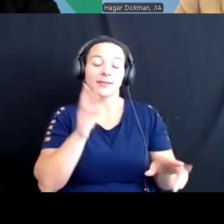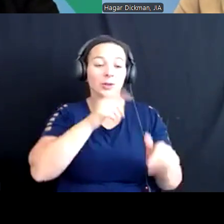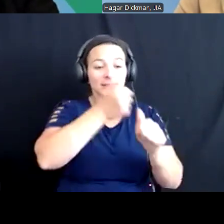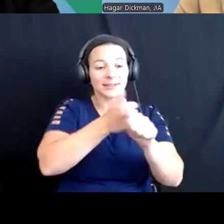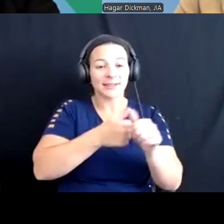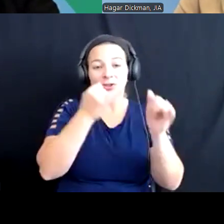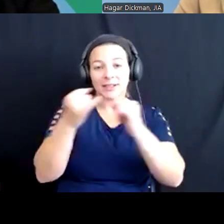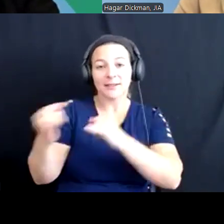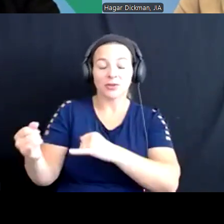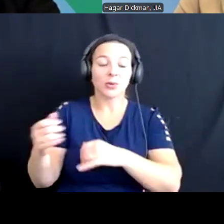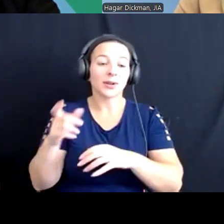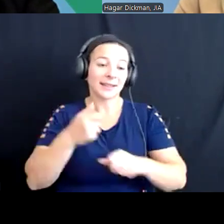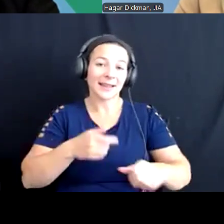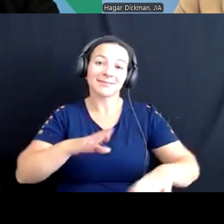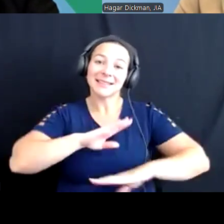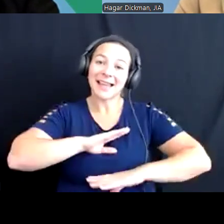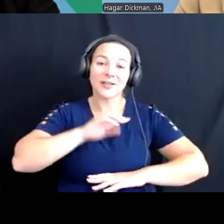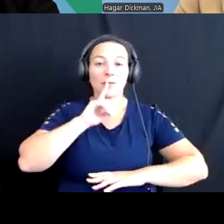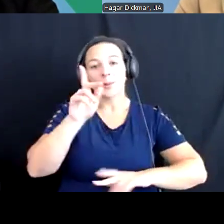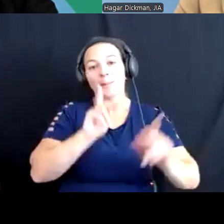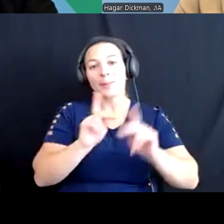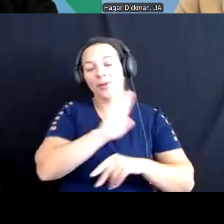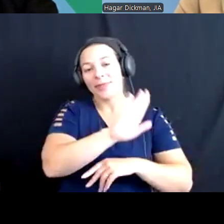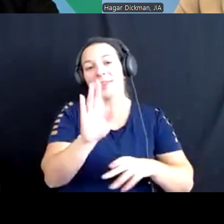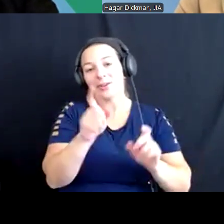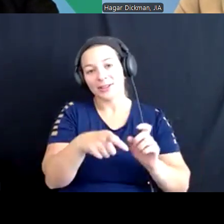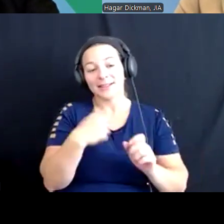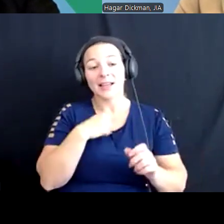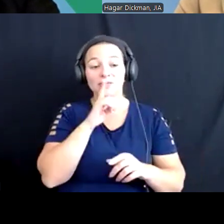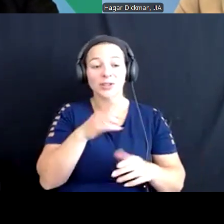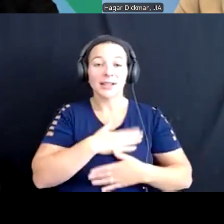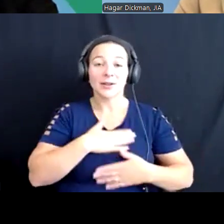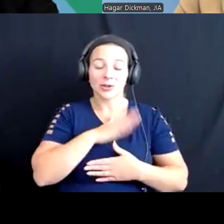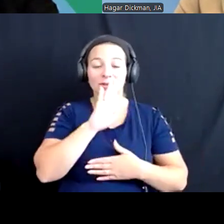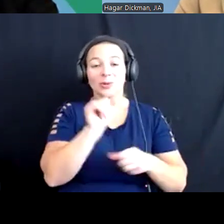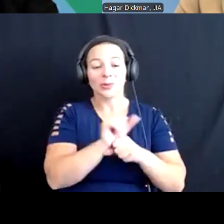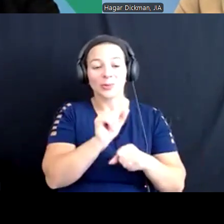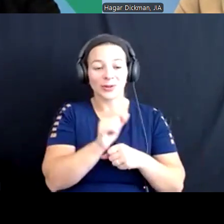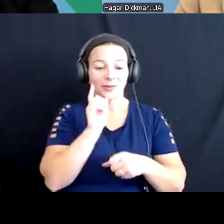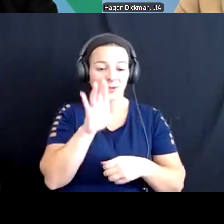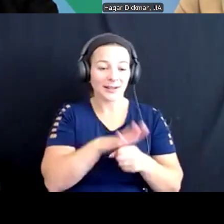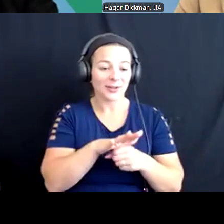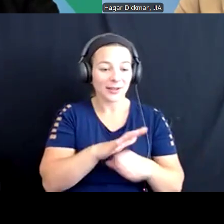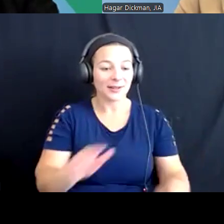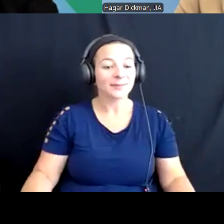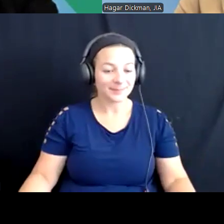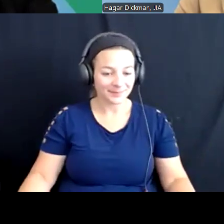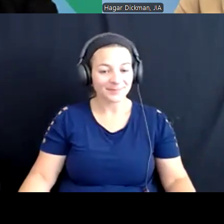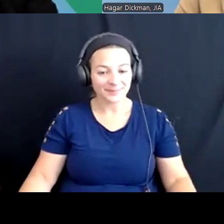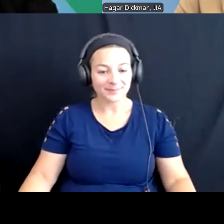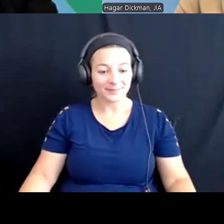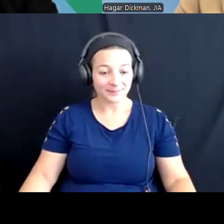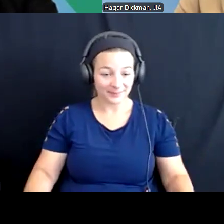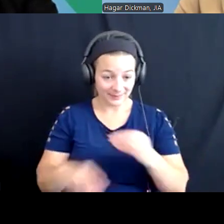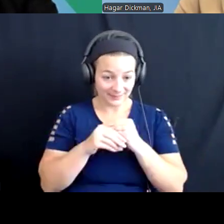needs and actually meet real people's needs. So I really appreciate all your work that you do in this area. Do you have